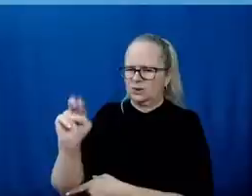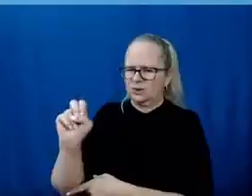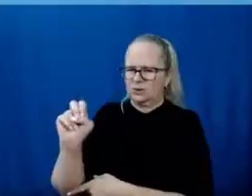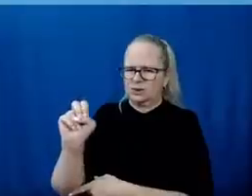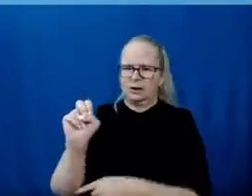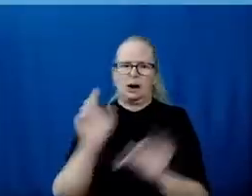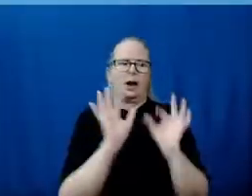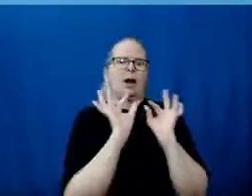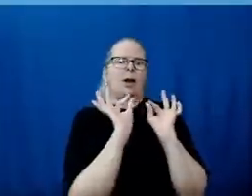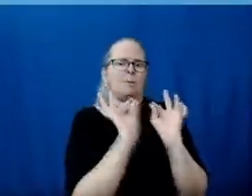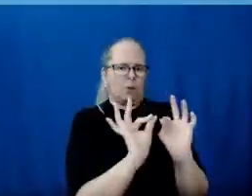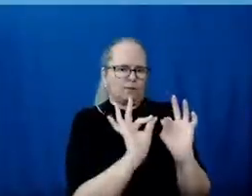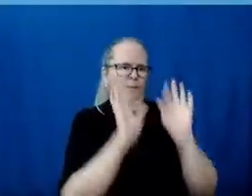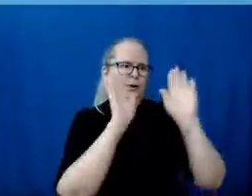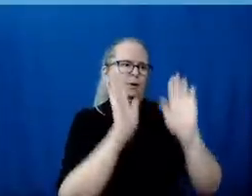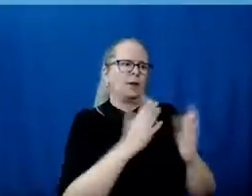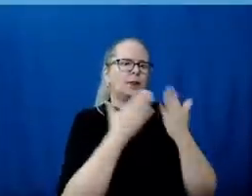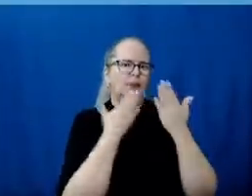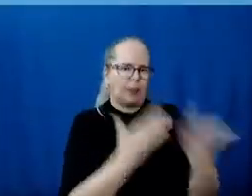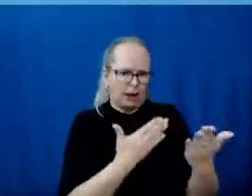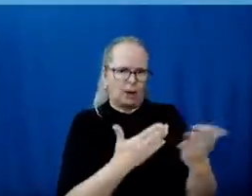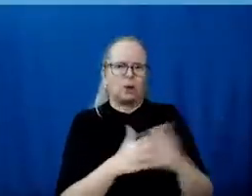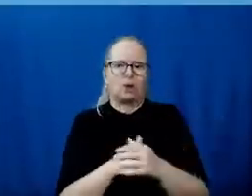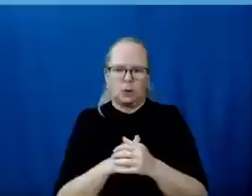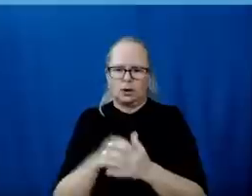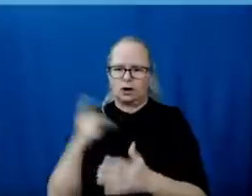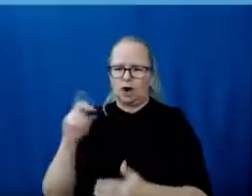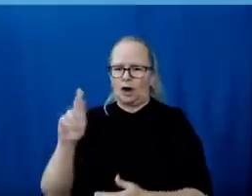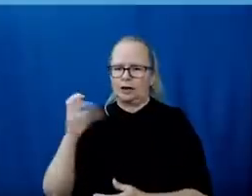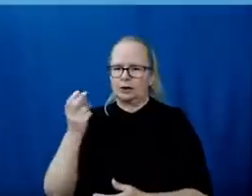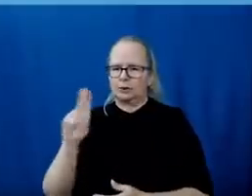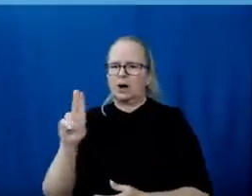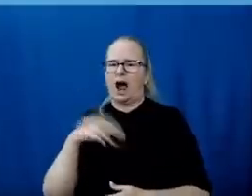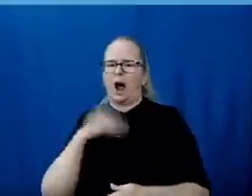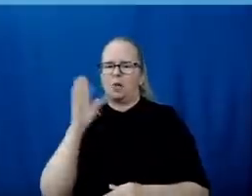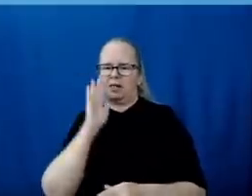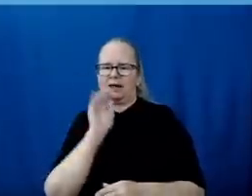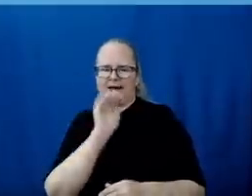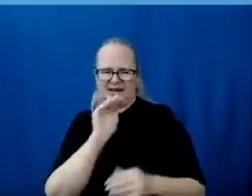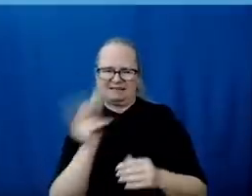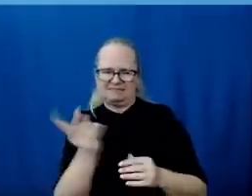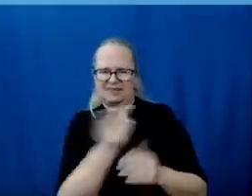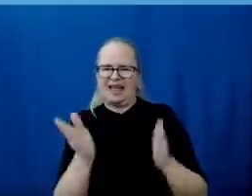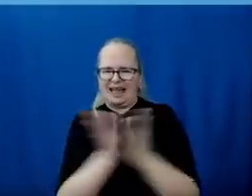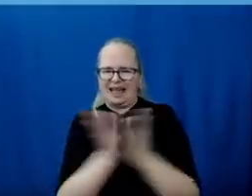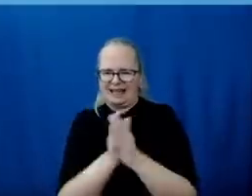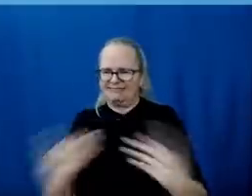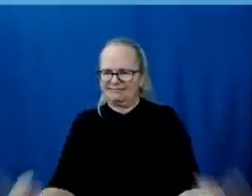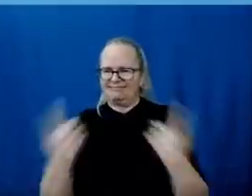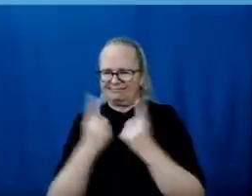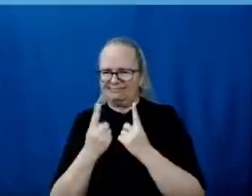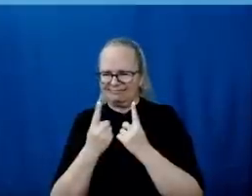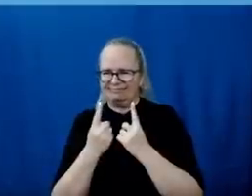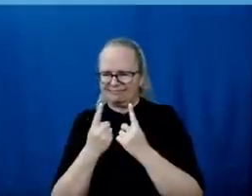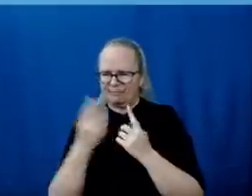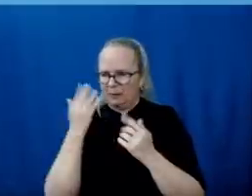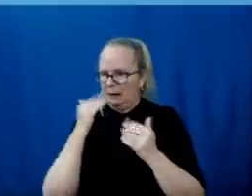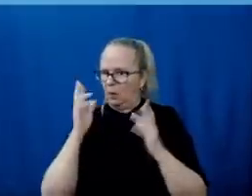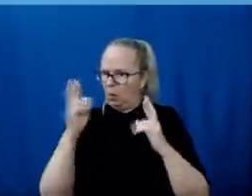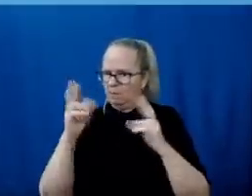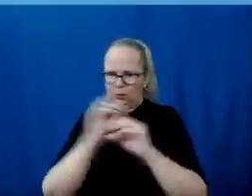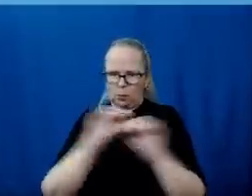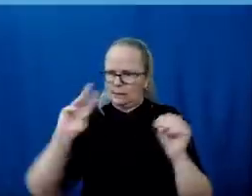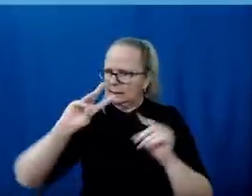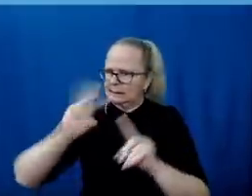monitoring until June. Excellent, excellent, excellent. So we will see, Dr. Chu. I'll have you guys back. Ideally, we